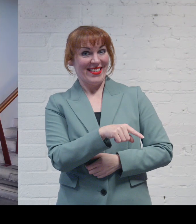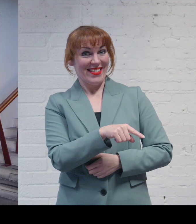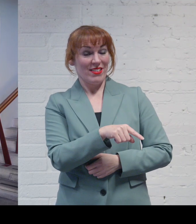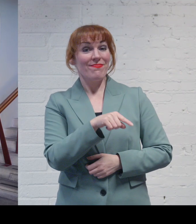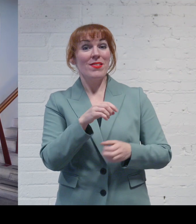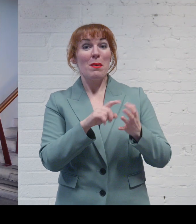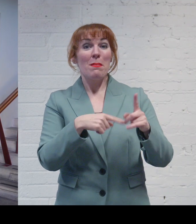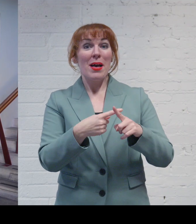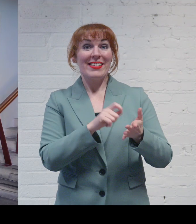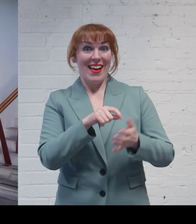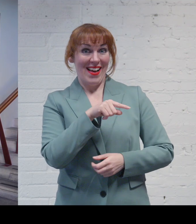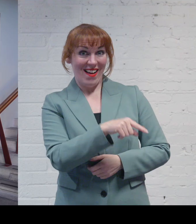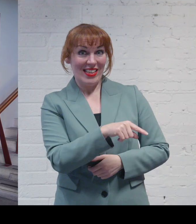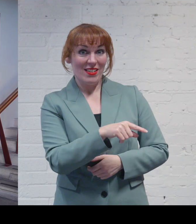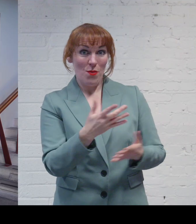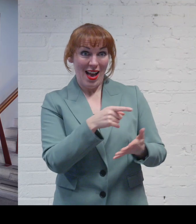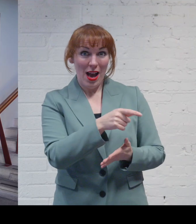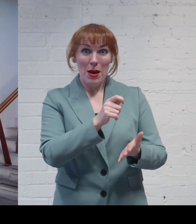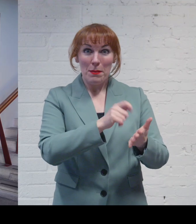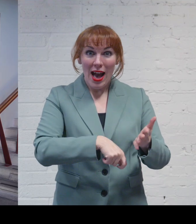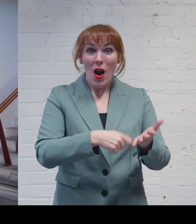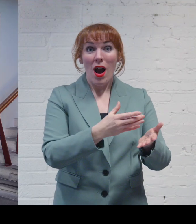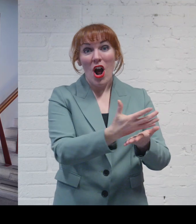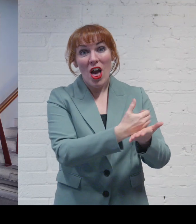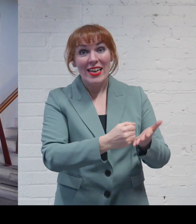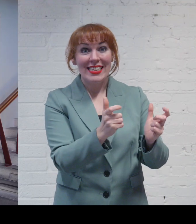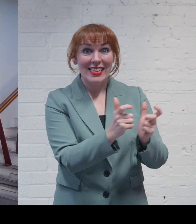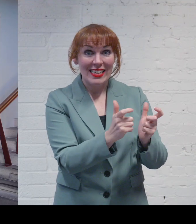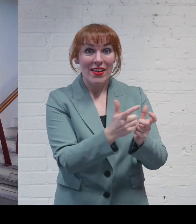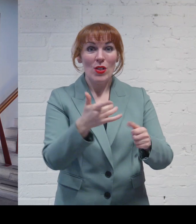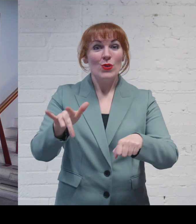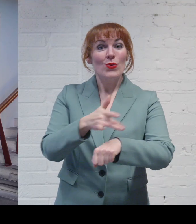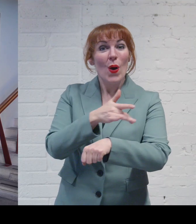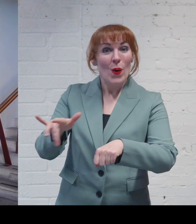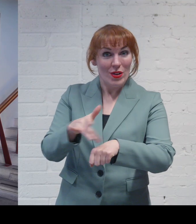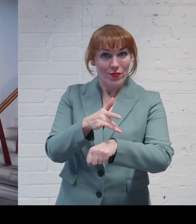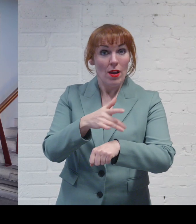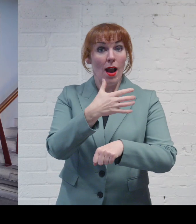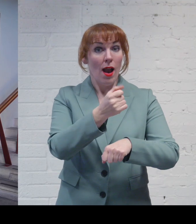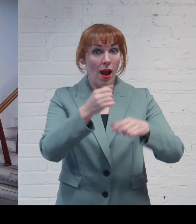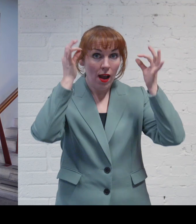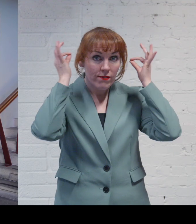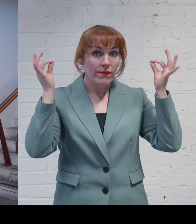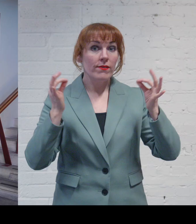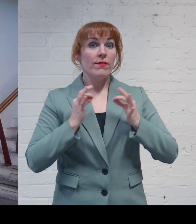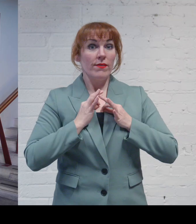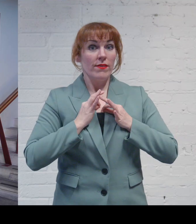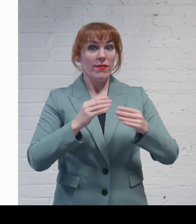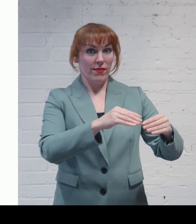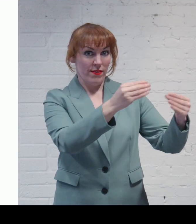Immediately opposite the main entrance is the box office. The box office is where you can buy or collect your tickets for an